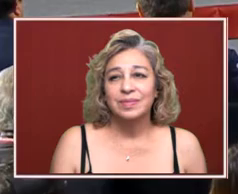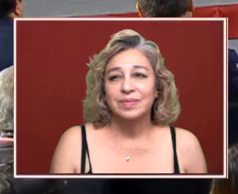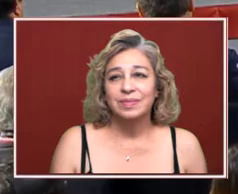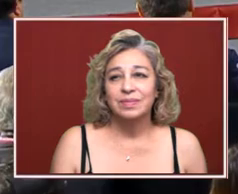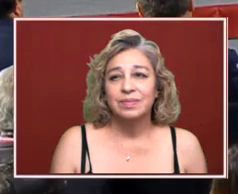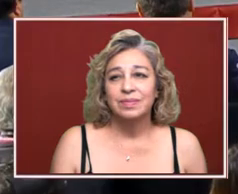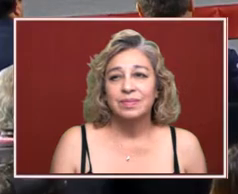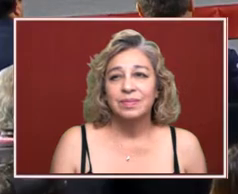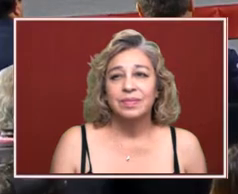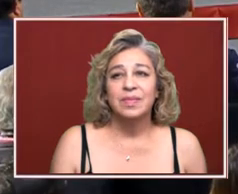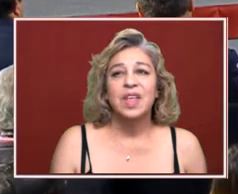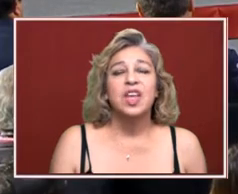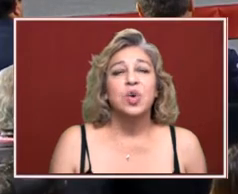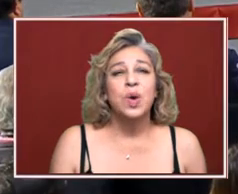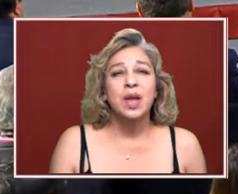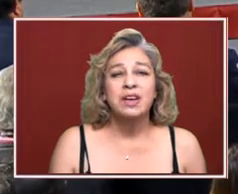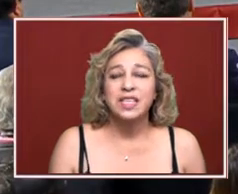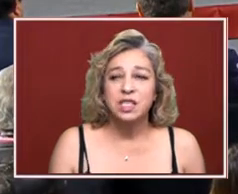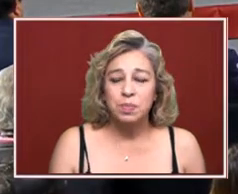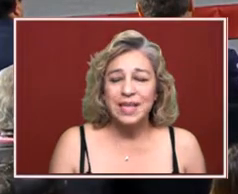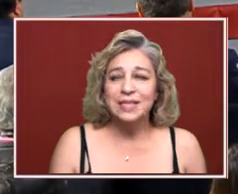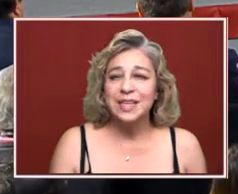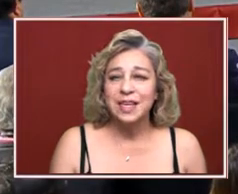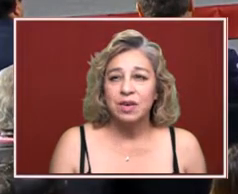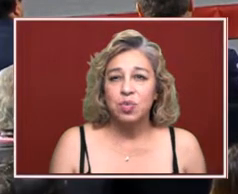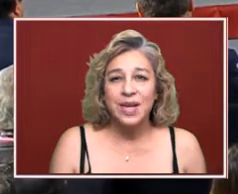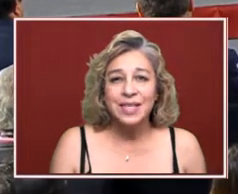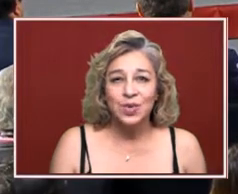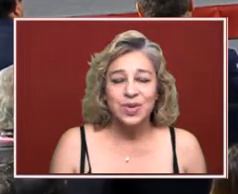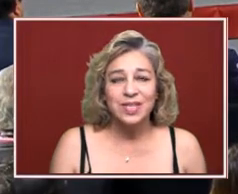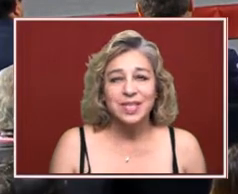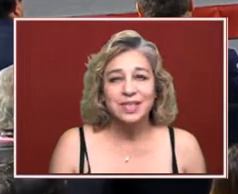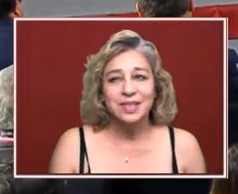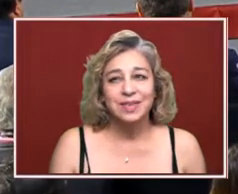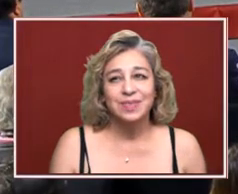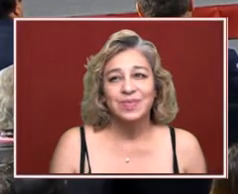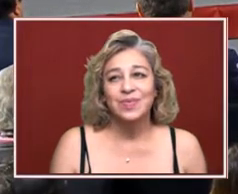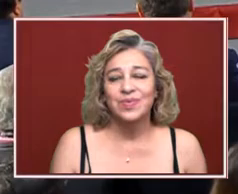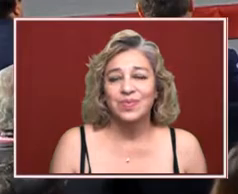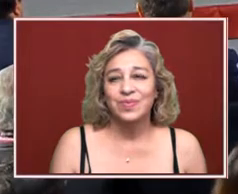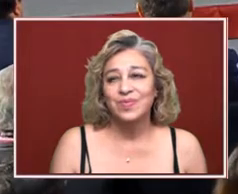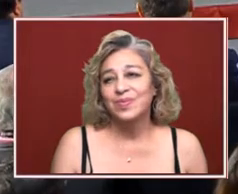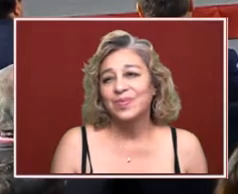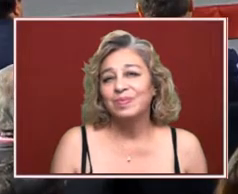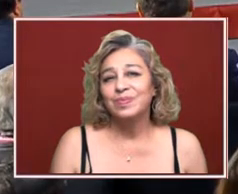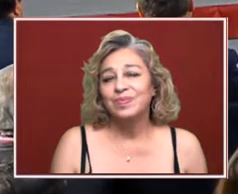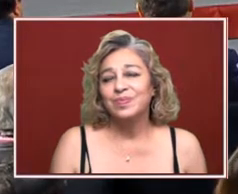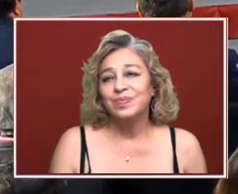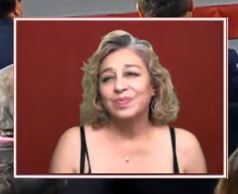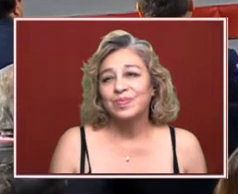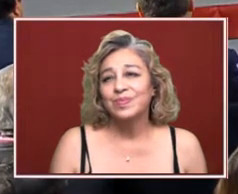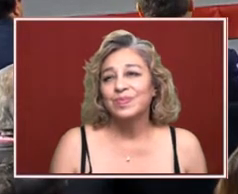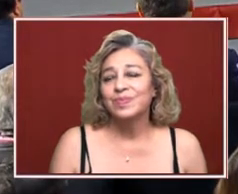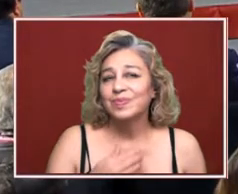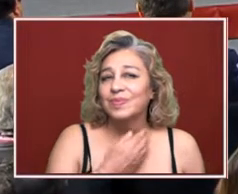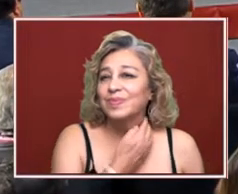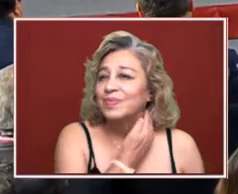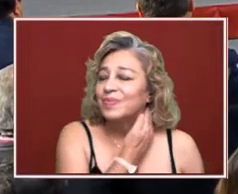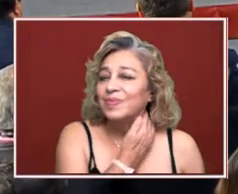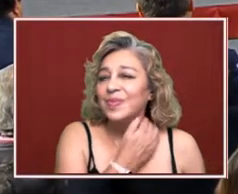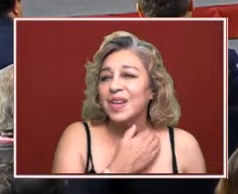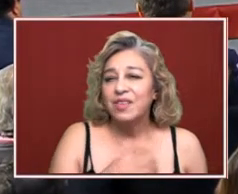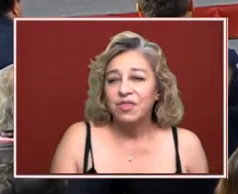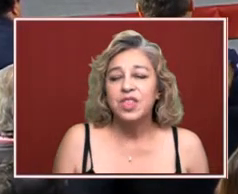dispersando recursos. We are dispensing resources. Para la mayoría de